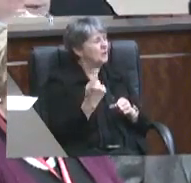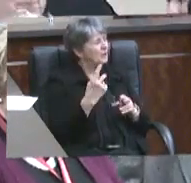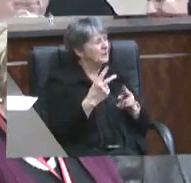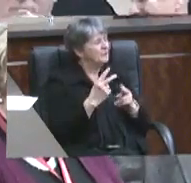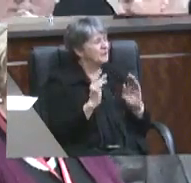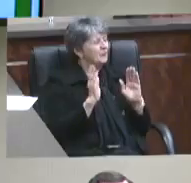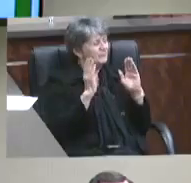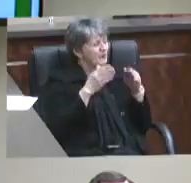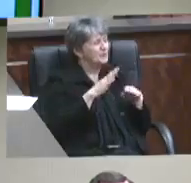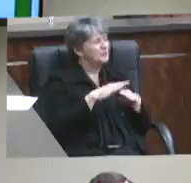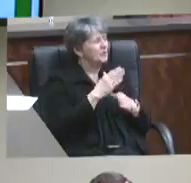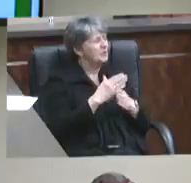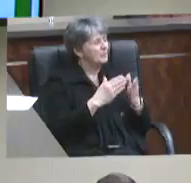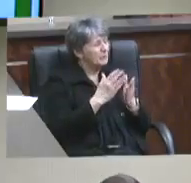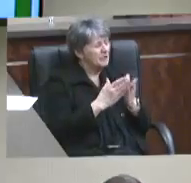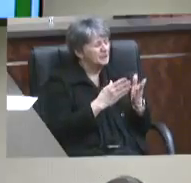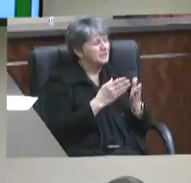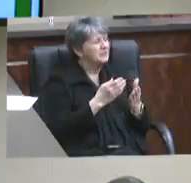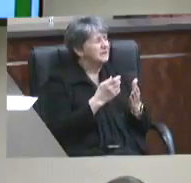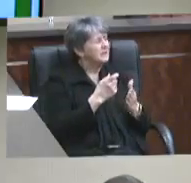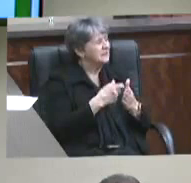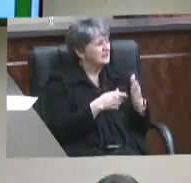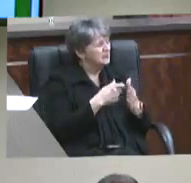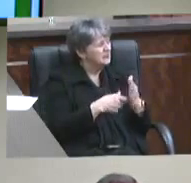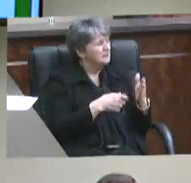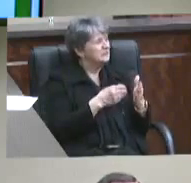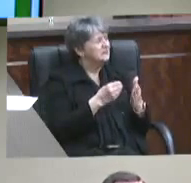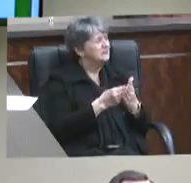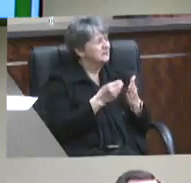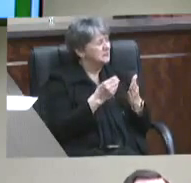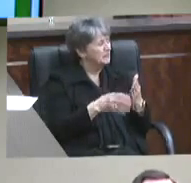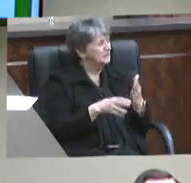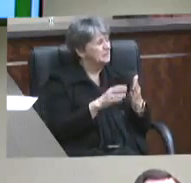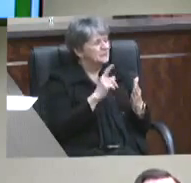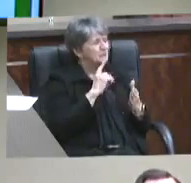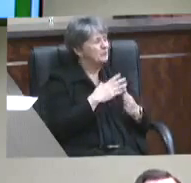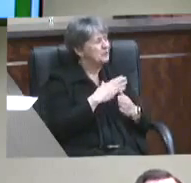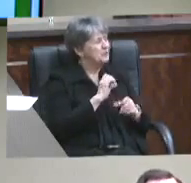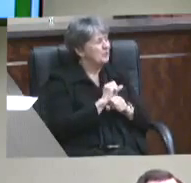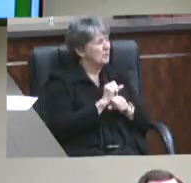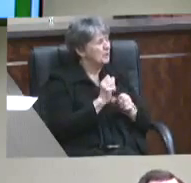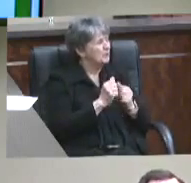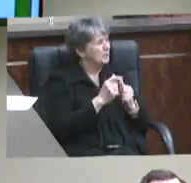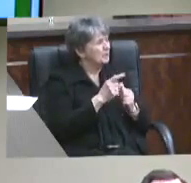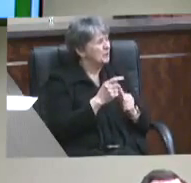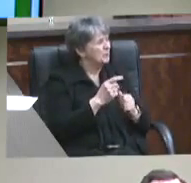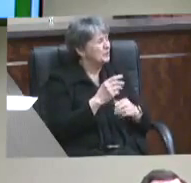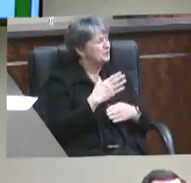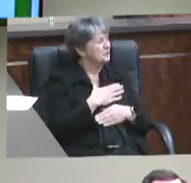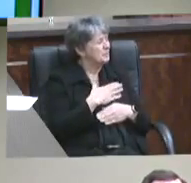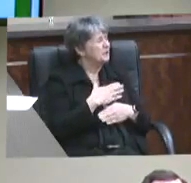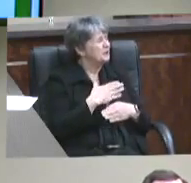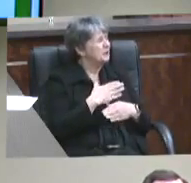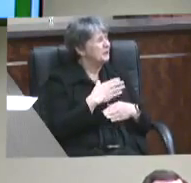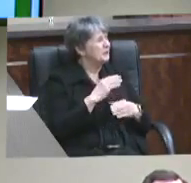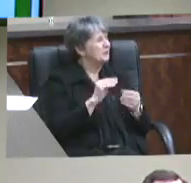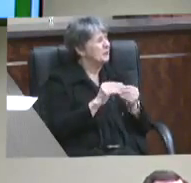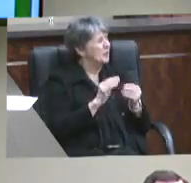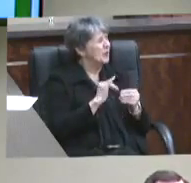his expenses. And I really appreciate working with you. It was a pleasure, but even more, I appreciate your